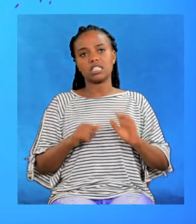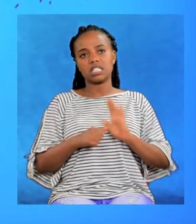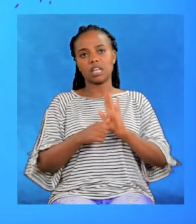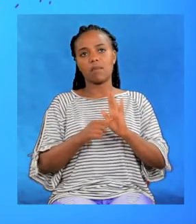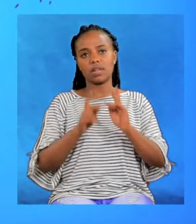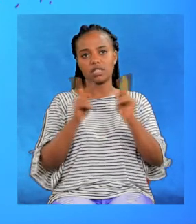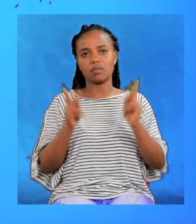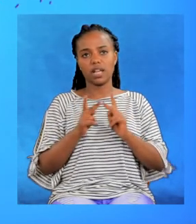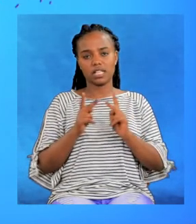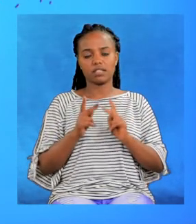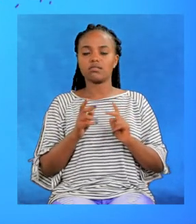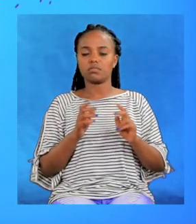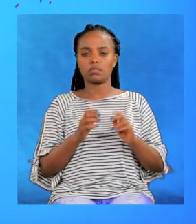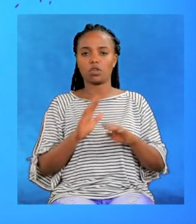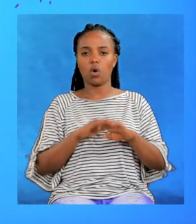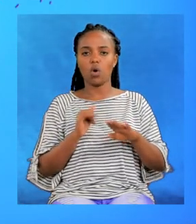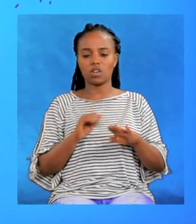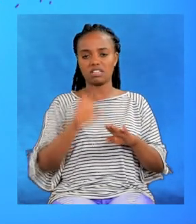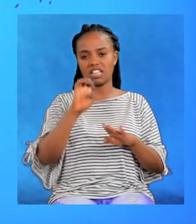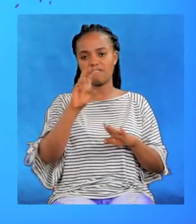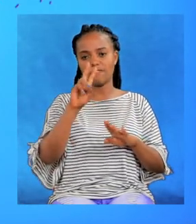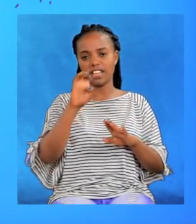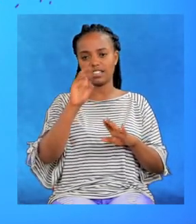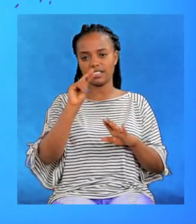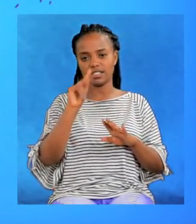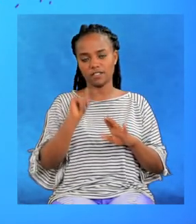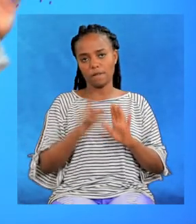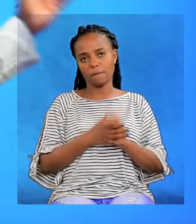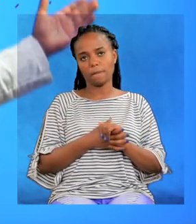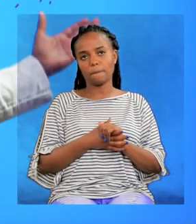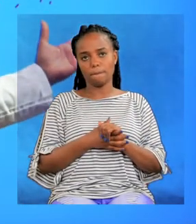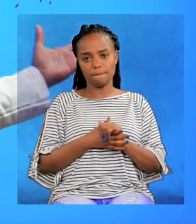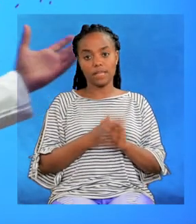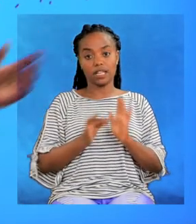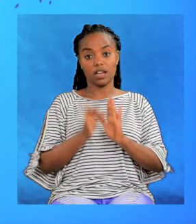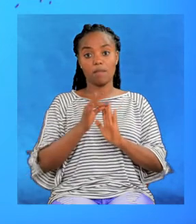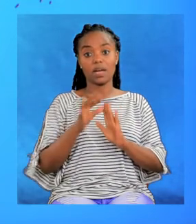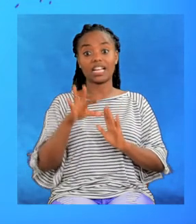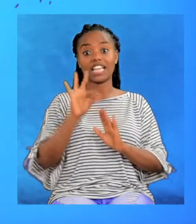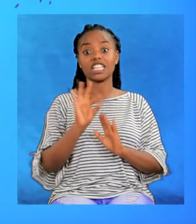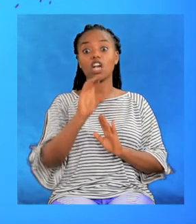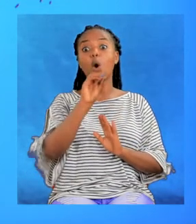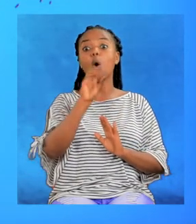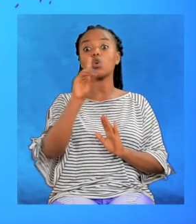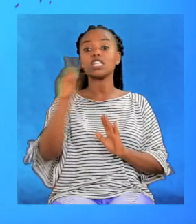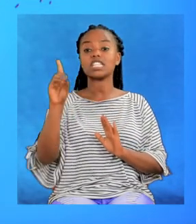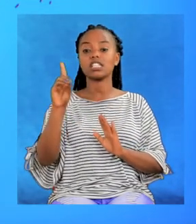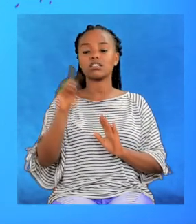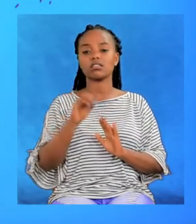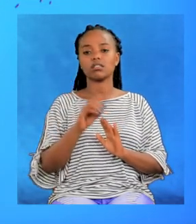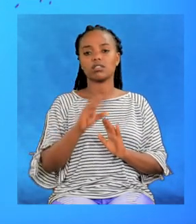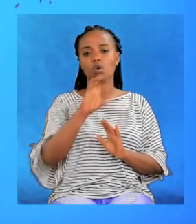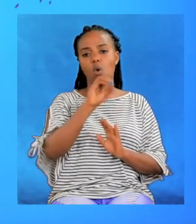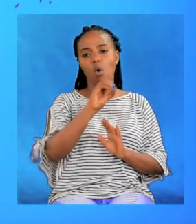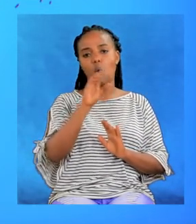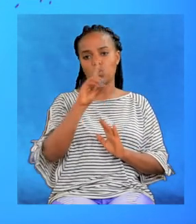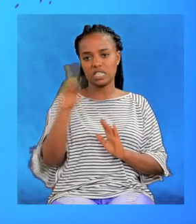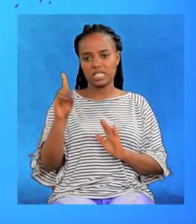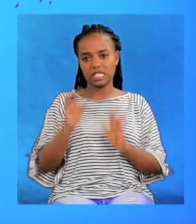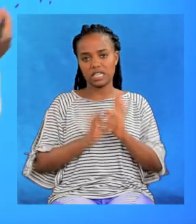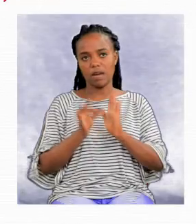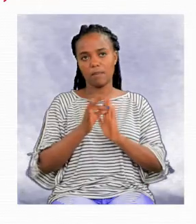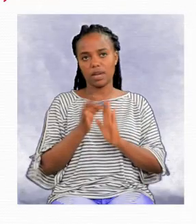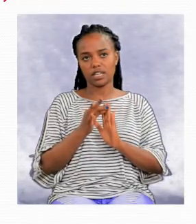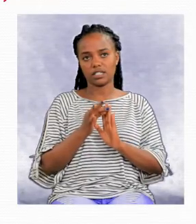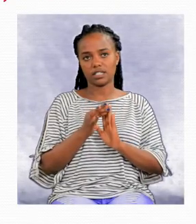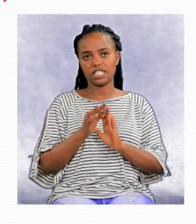we call it event. For example, number getting odd, odd number, odd getting odd, will